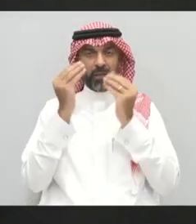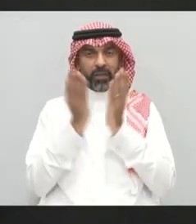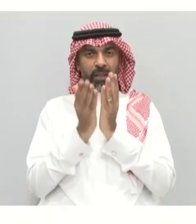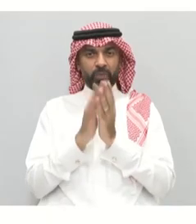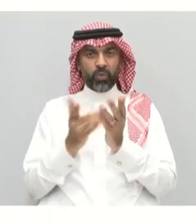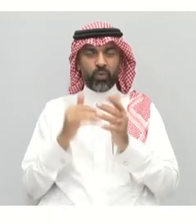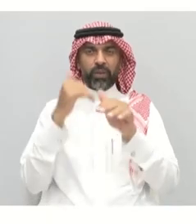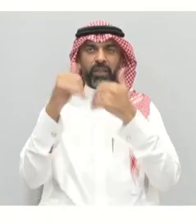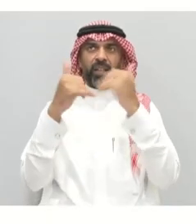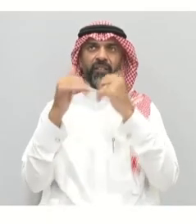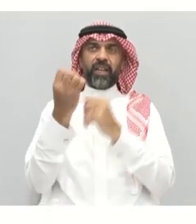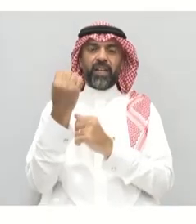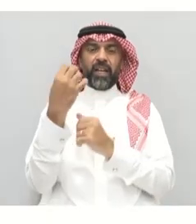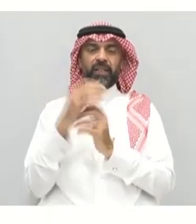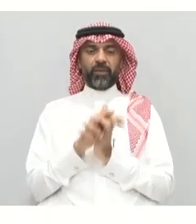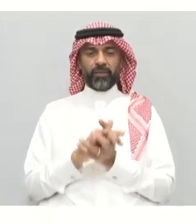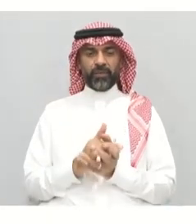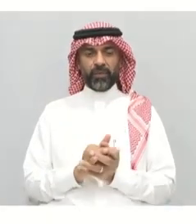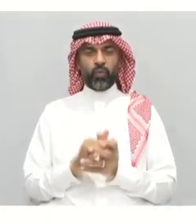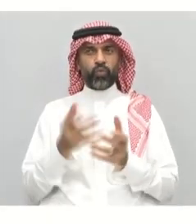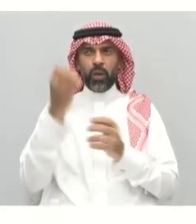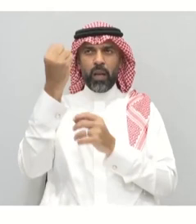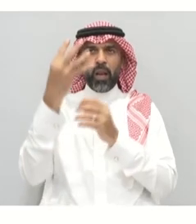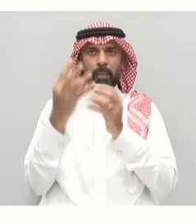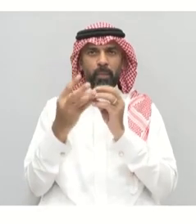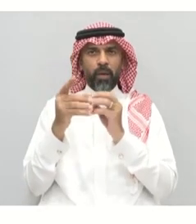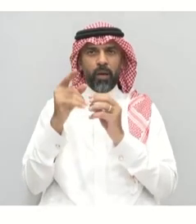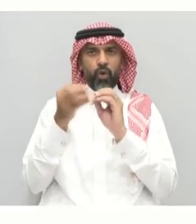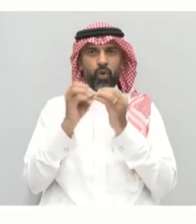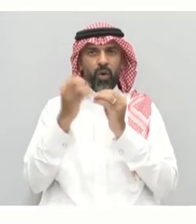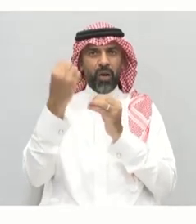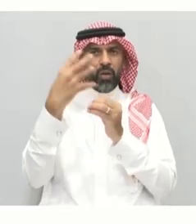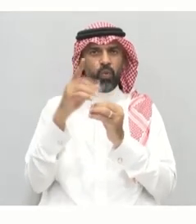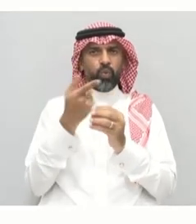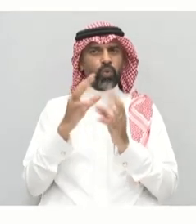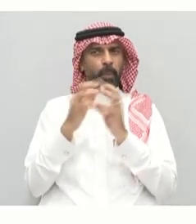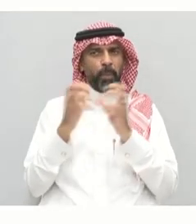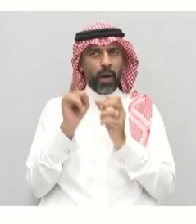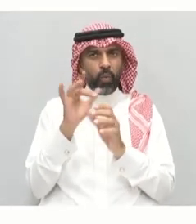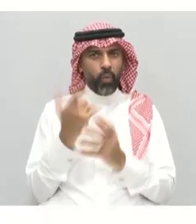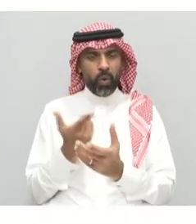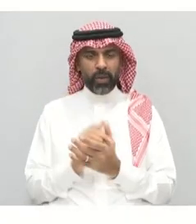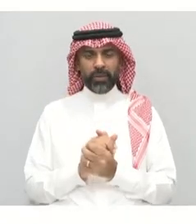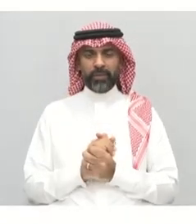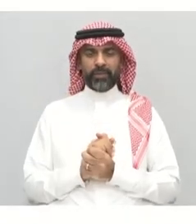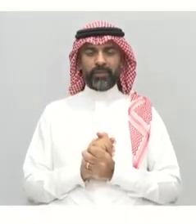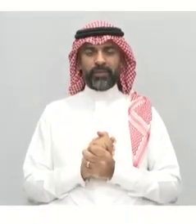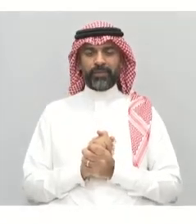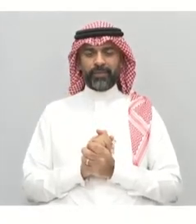what does each color mean? Okay, so let's go.